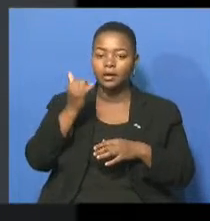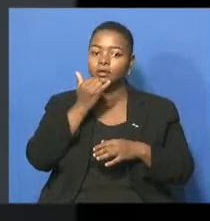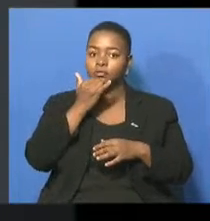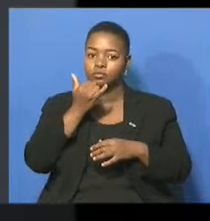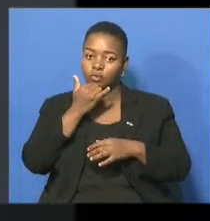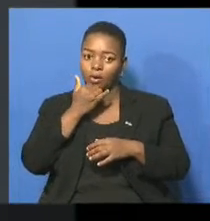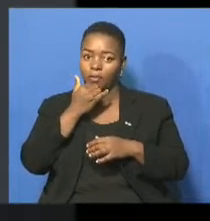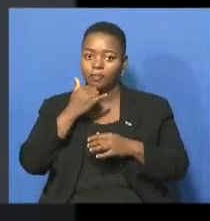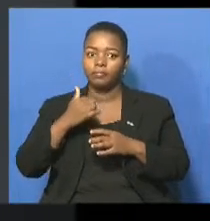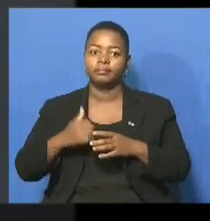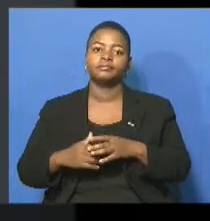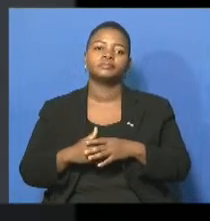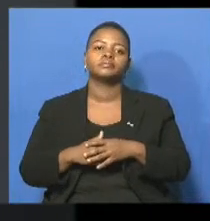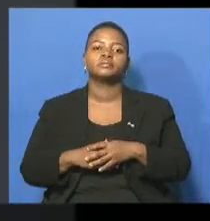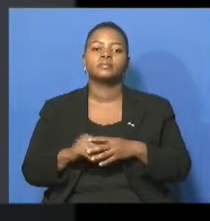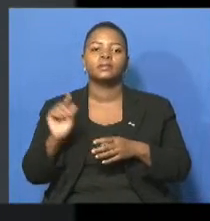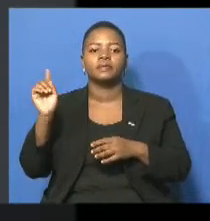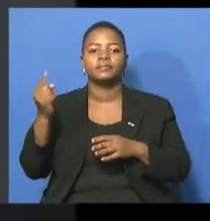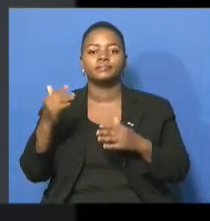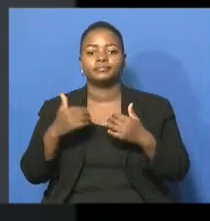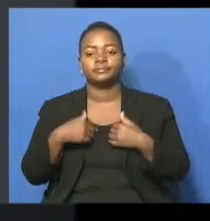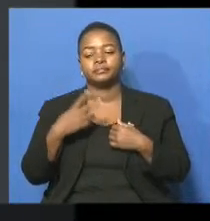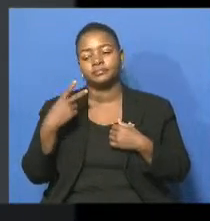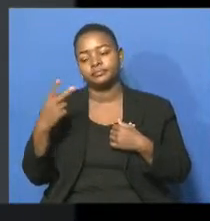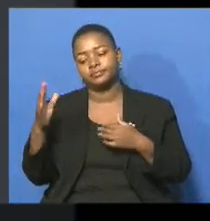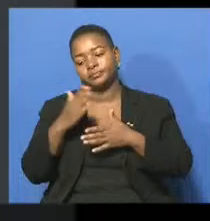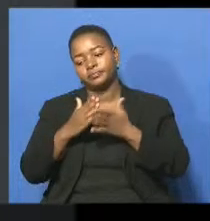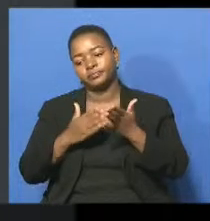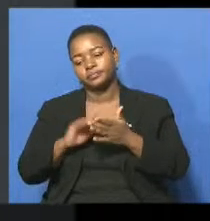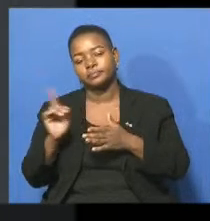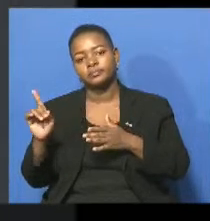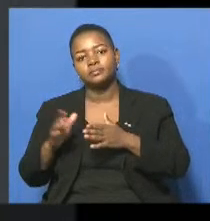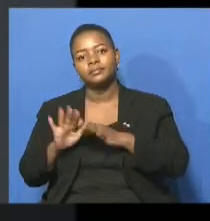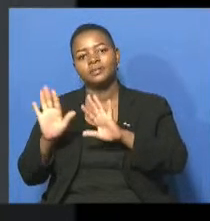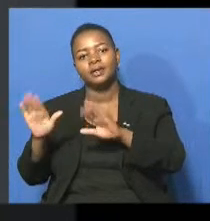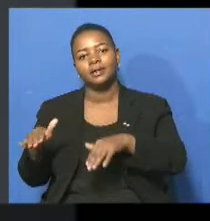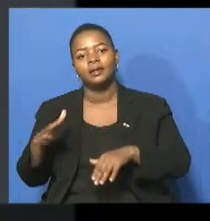crime, we have to look elsewhere.